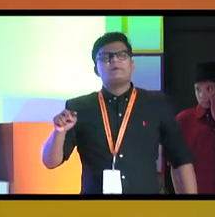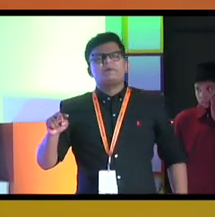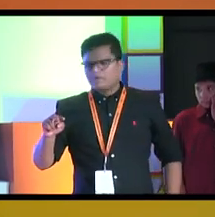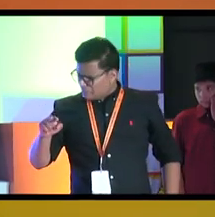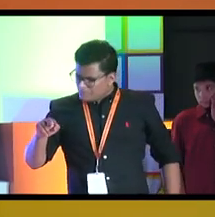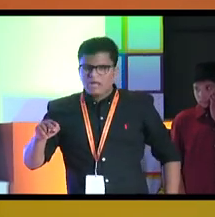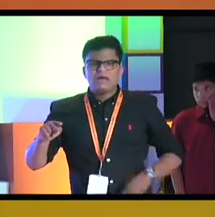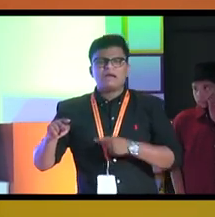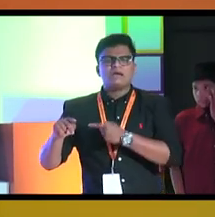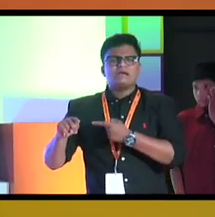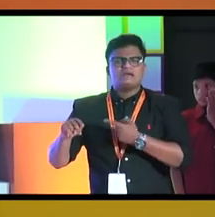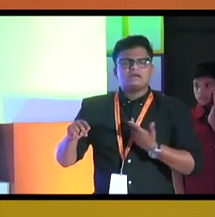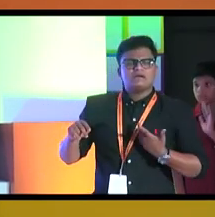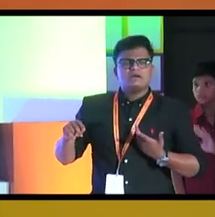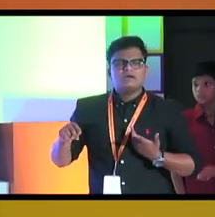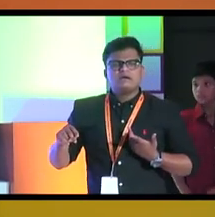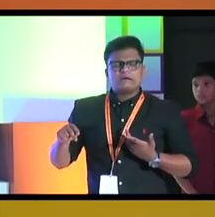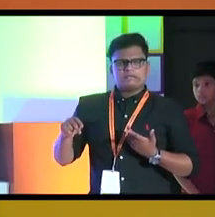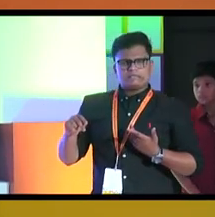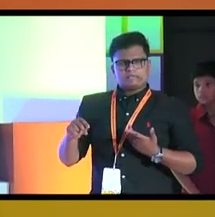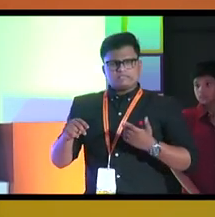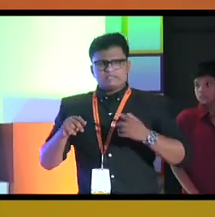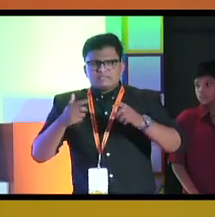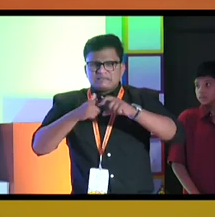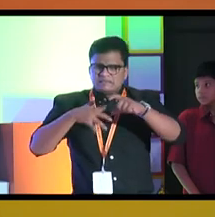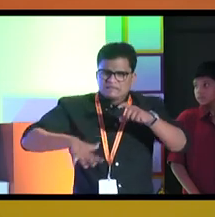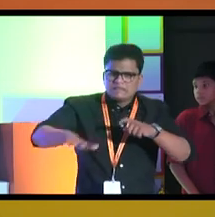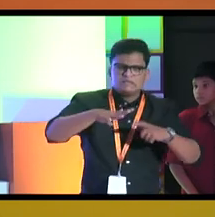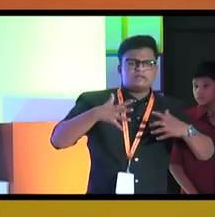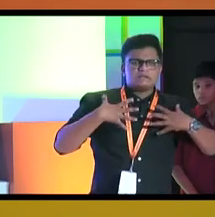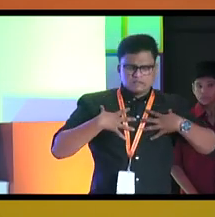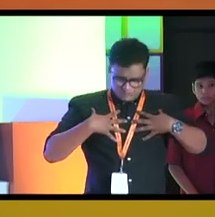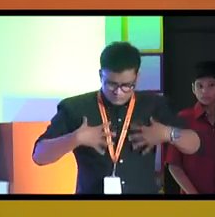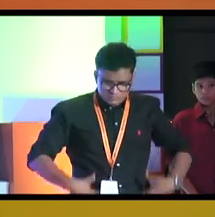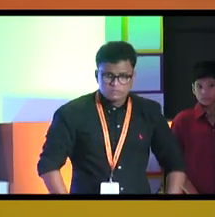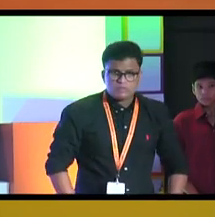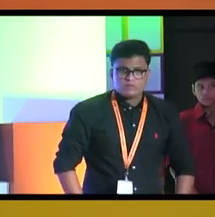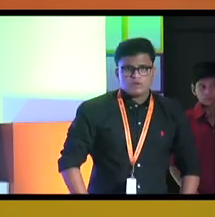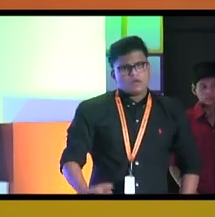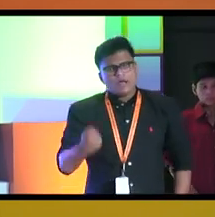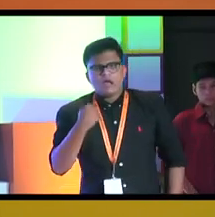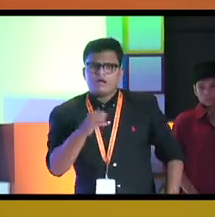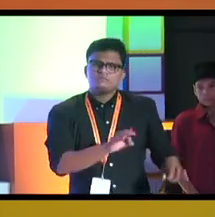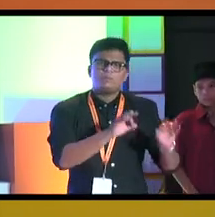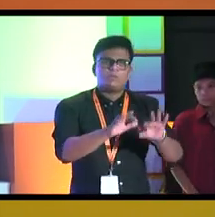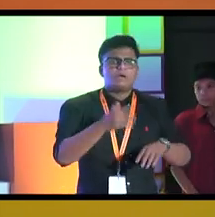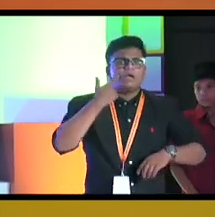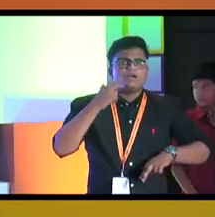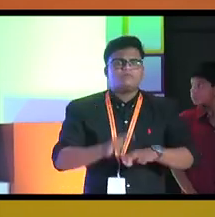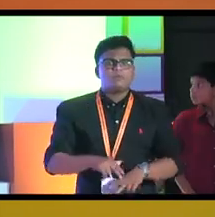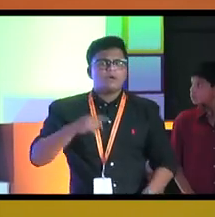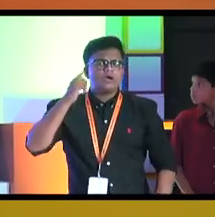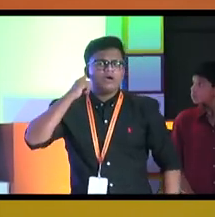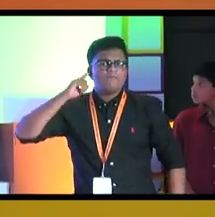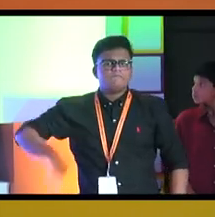that it seems in nature everybody is entitled a fixed quantum of energy. If it is less in